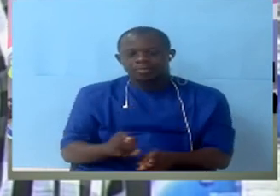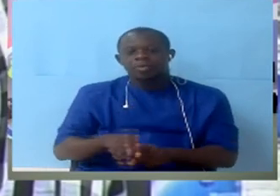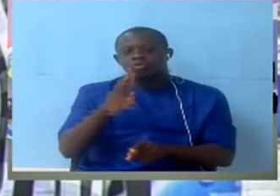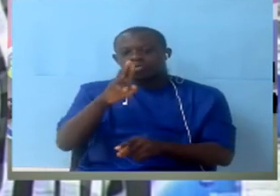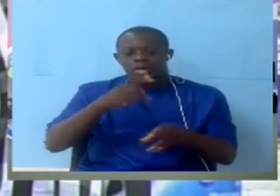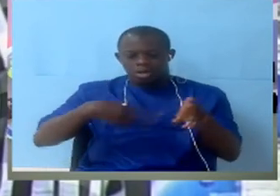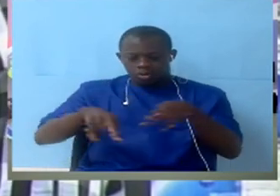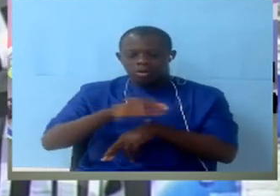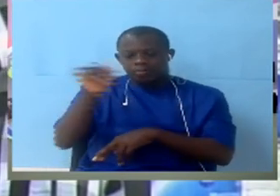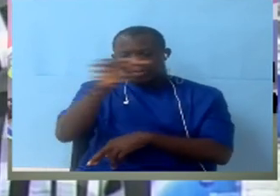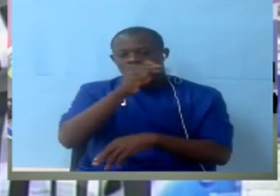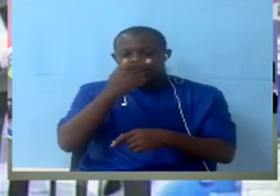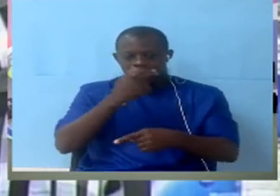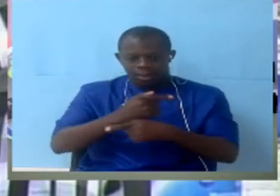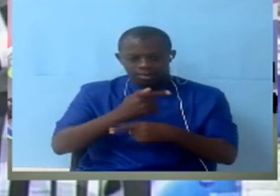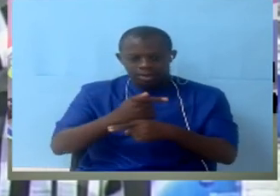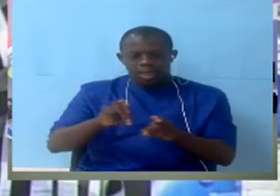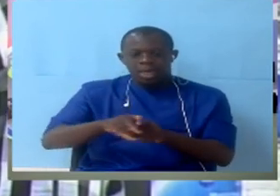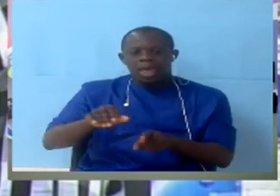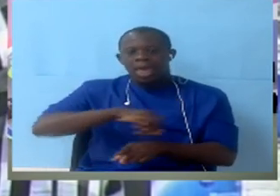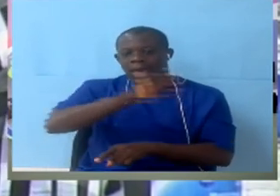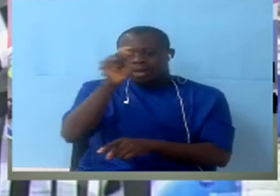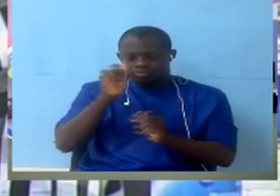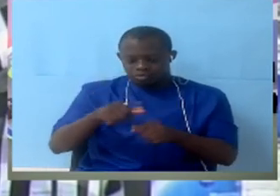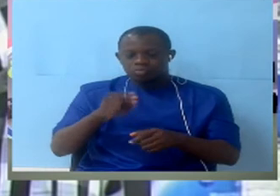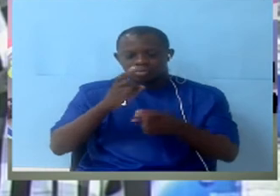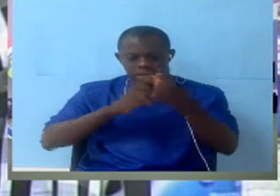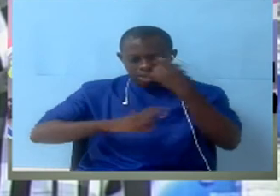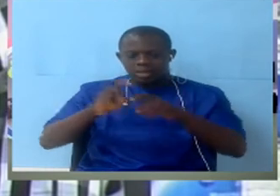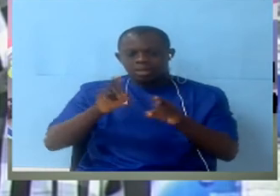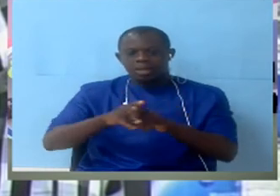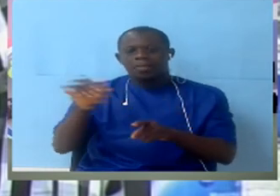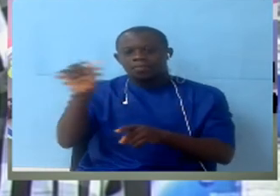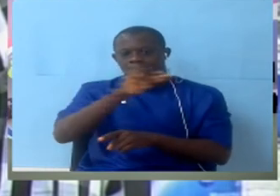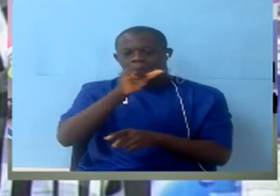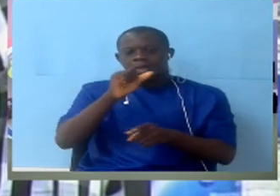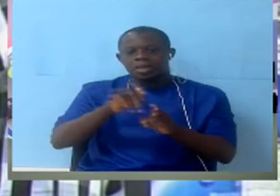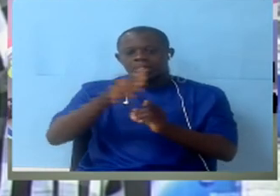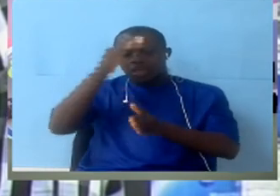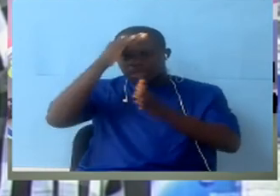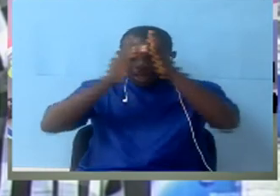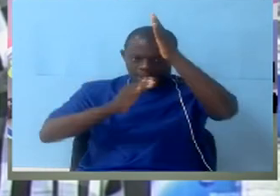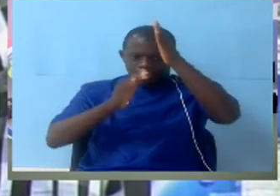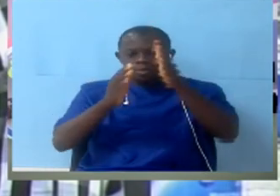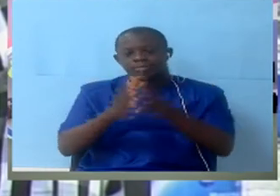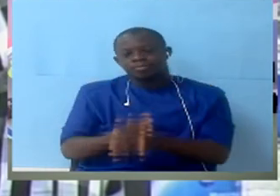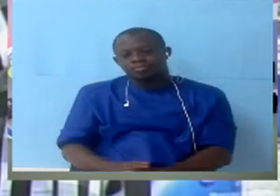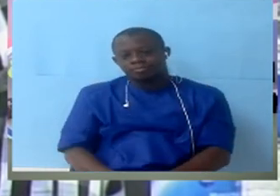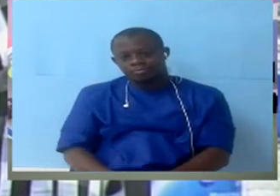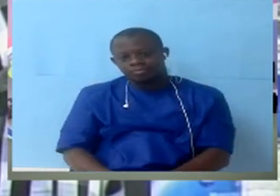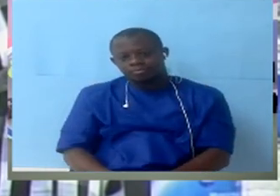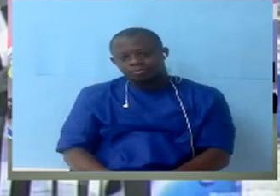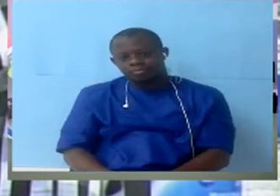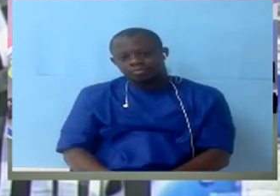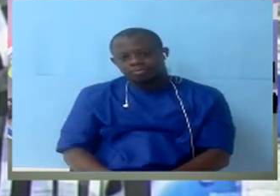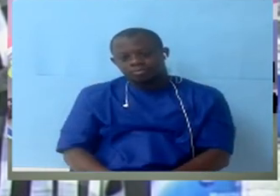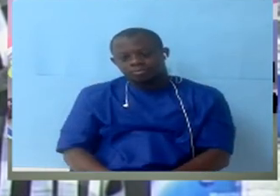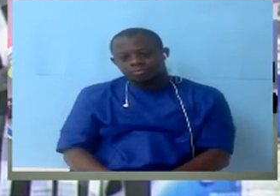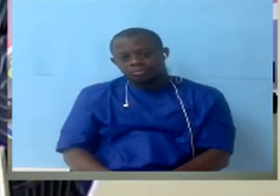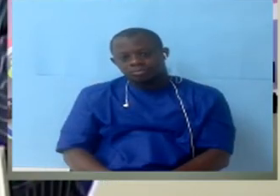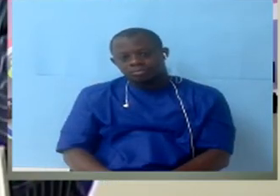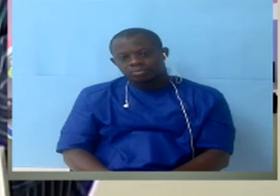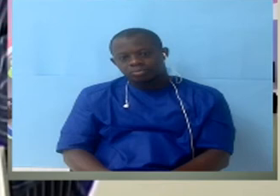and you will be reinstated back into the army. No, Ibe Murun Nanang. You go back to the army.